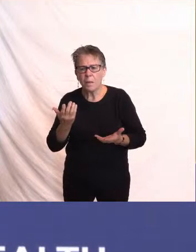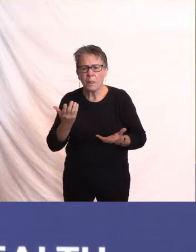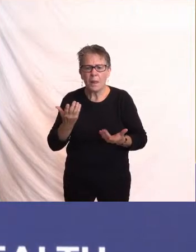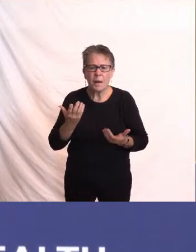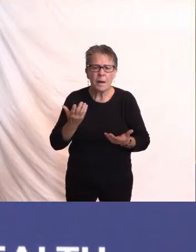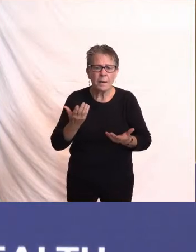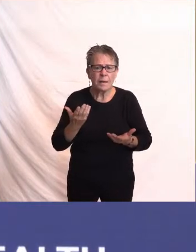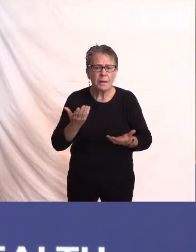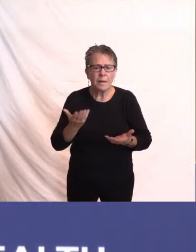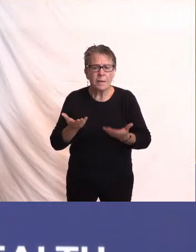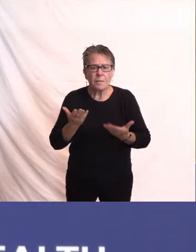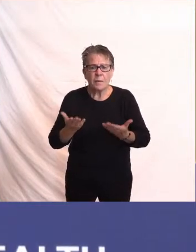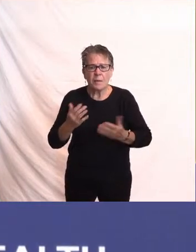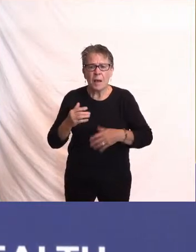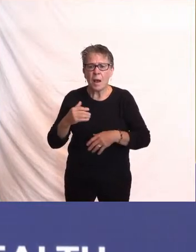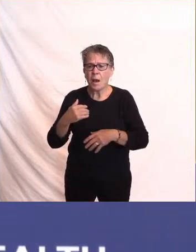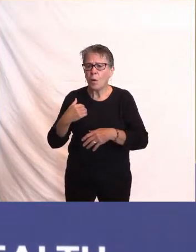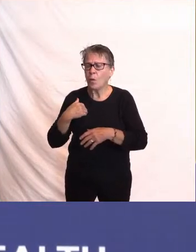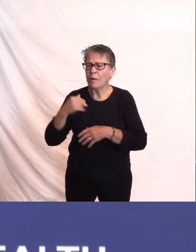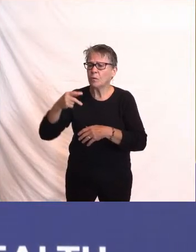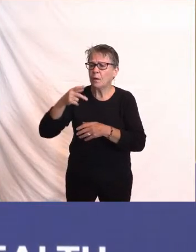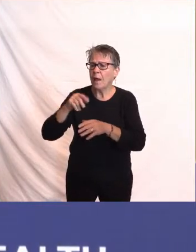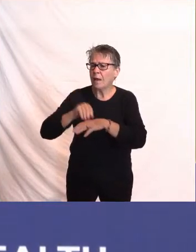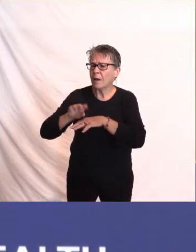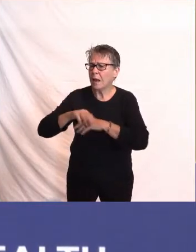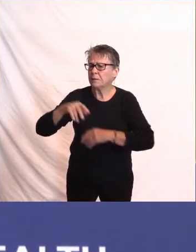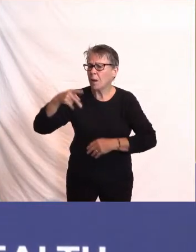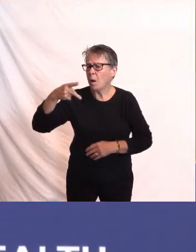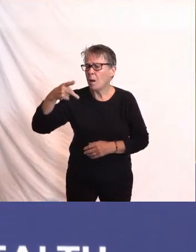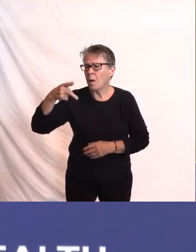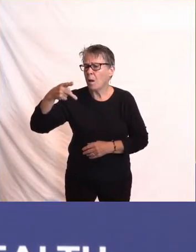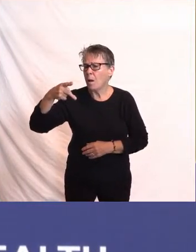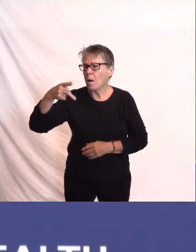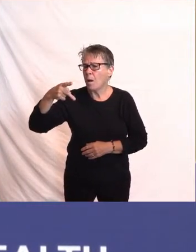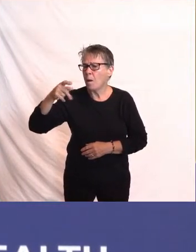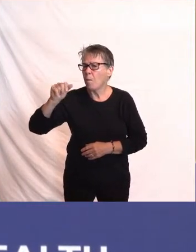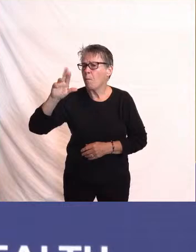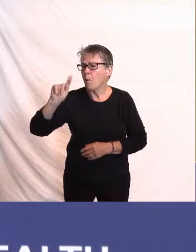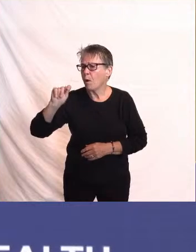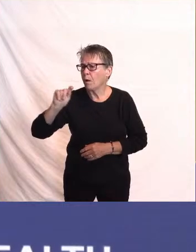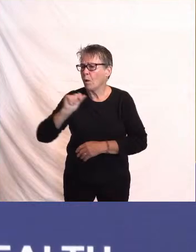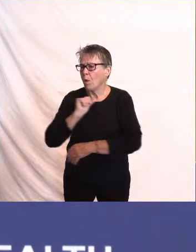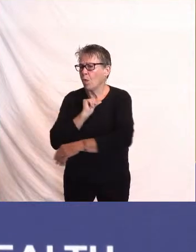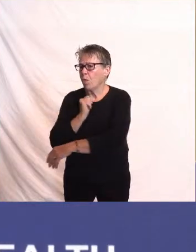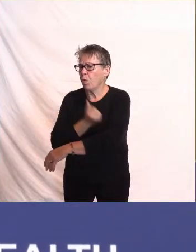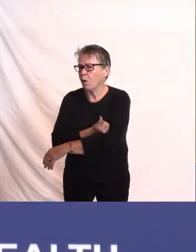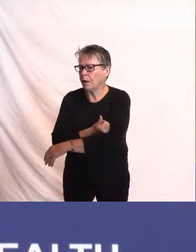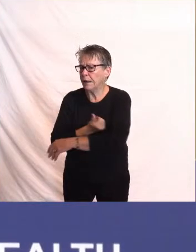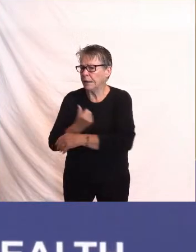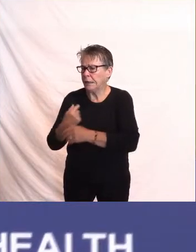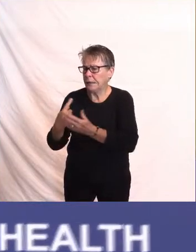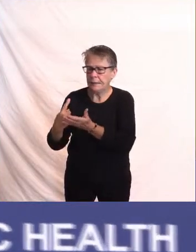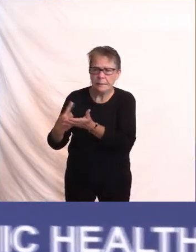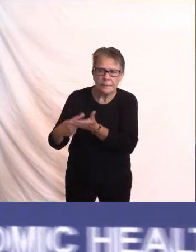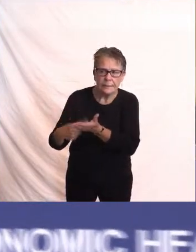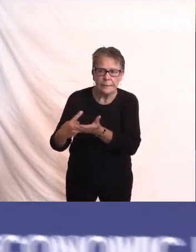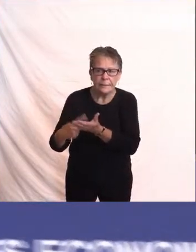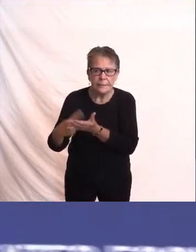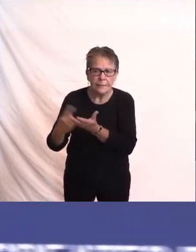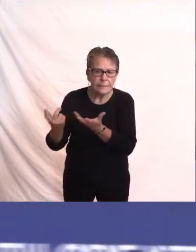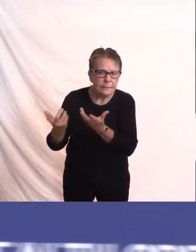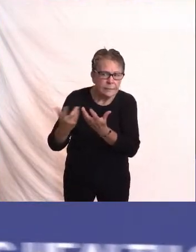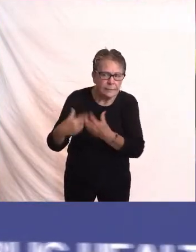other levers, we will, not with any glee, but if we have to, we will use them. Judy, anything on either